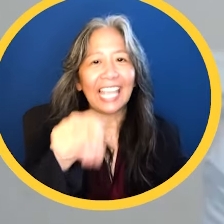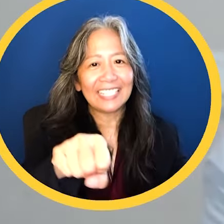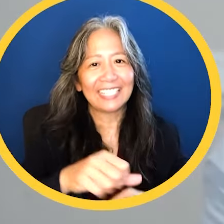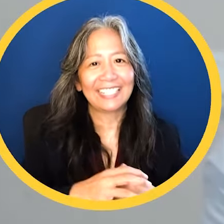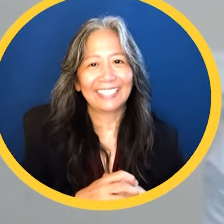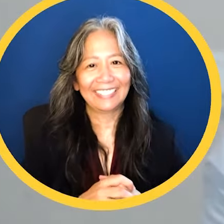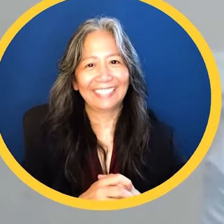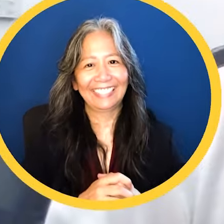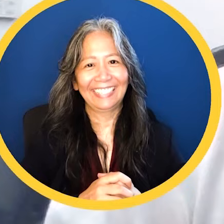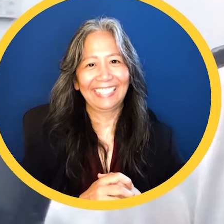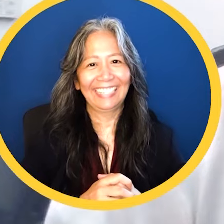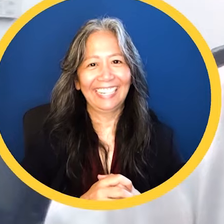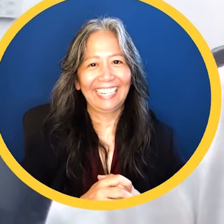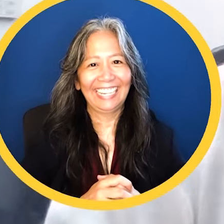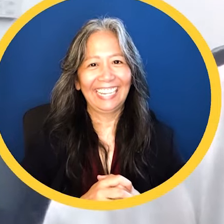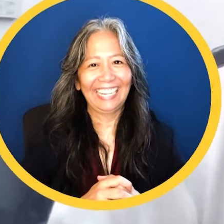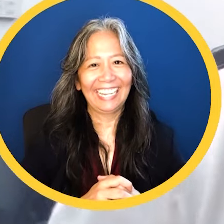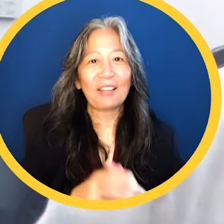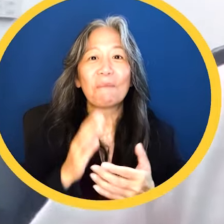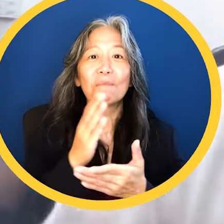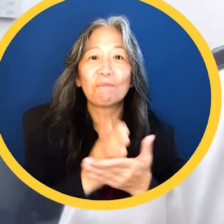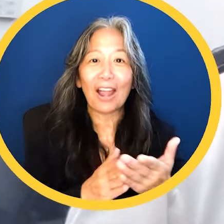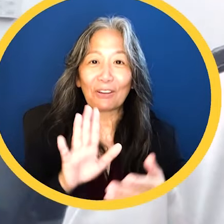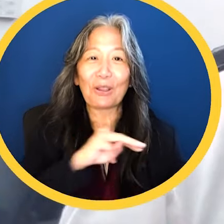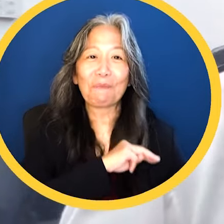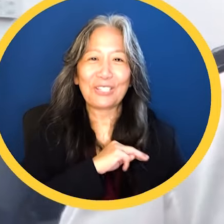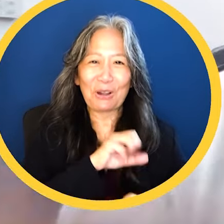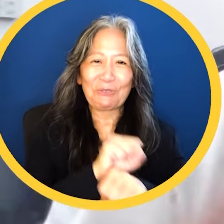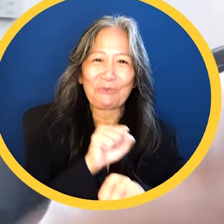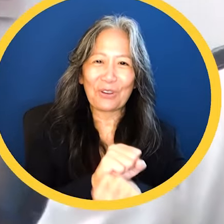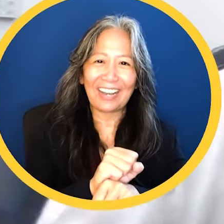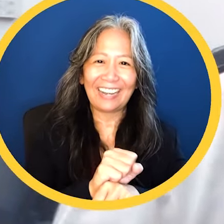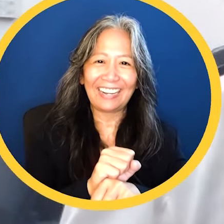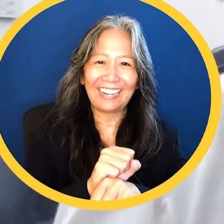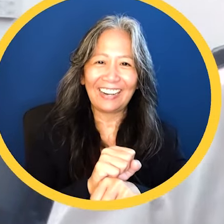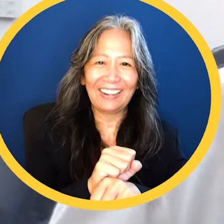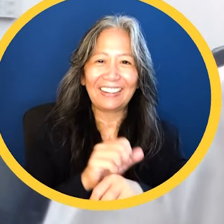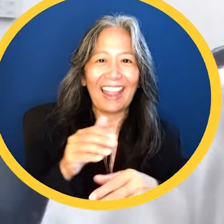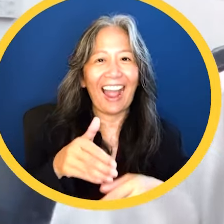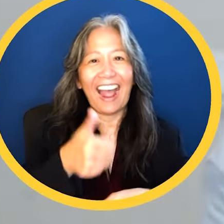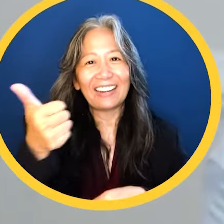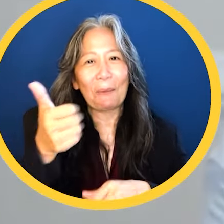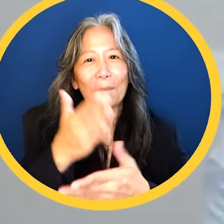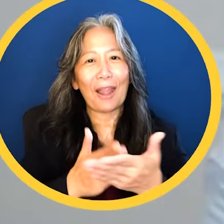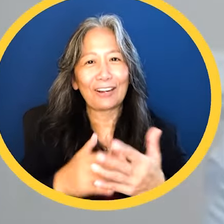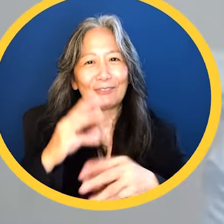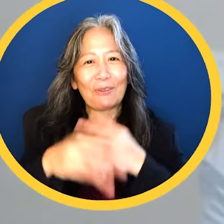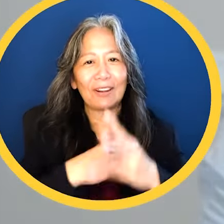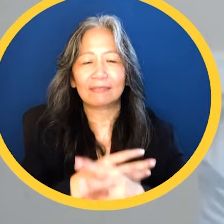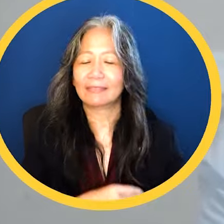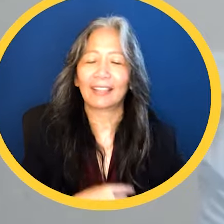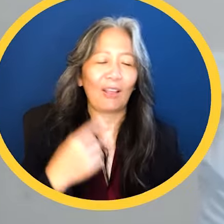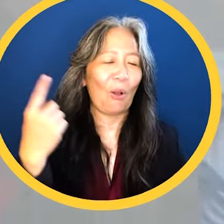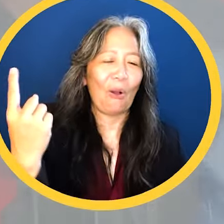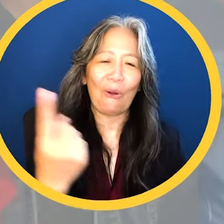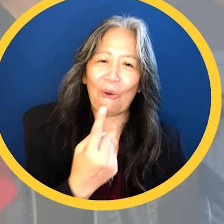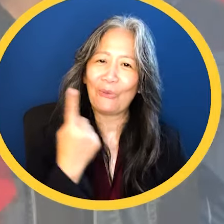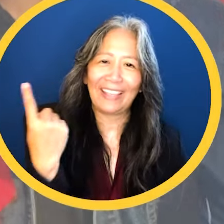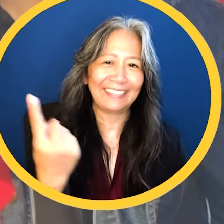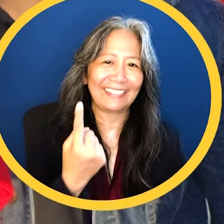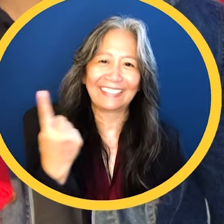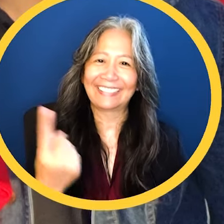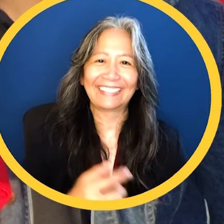Yes. So she was part of your missionary work on the other side of the world. Always.